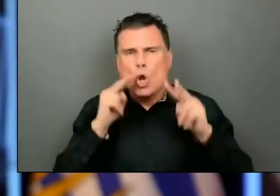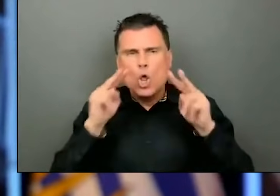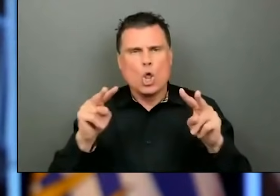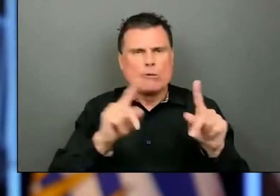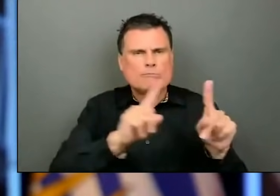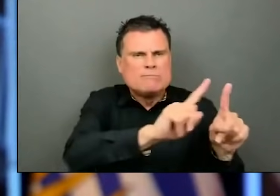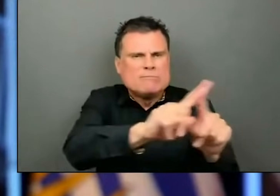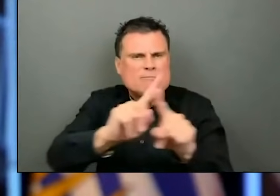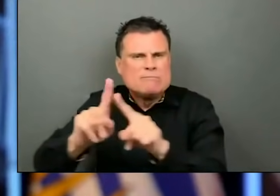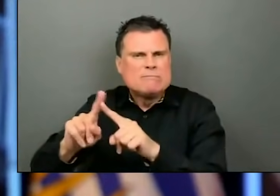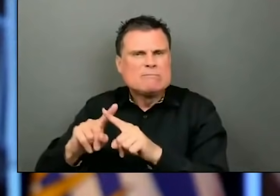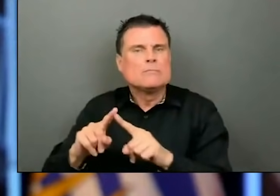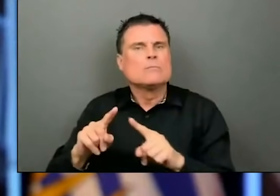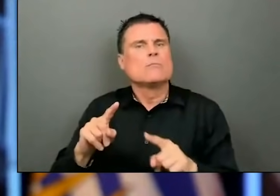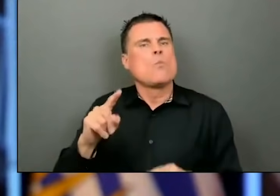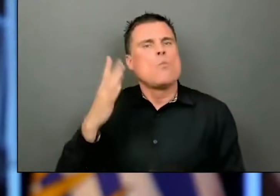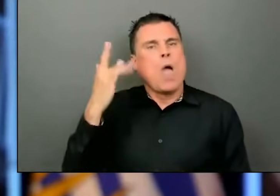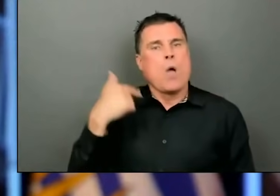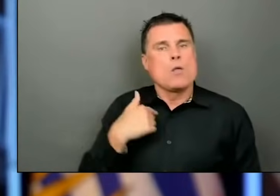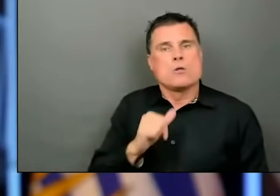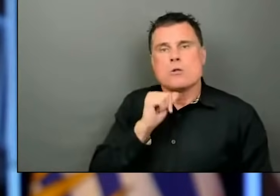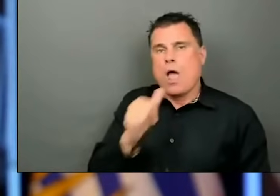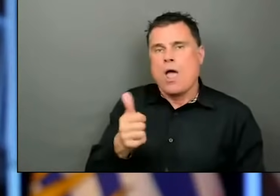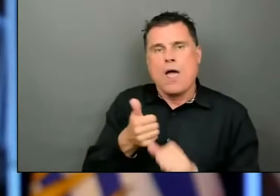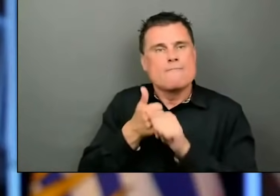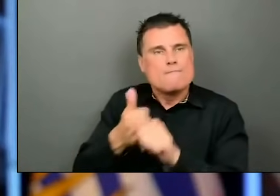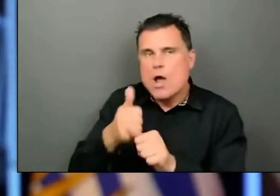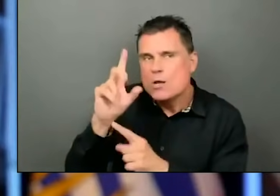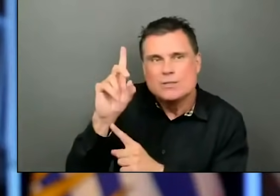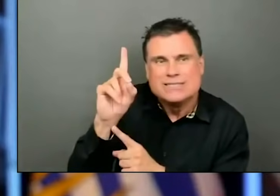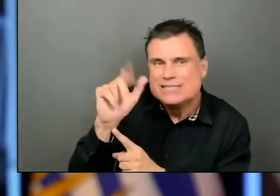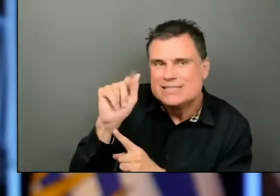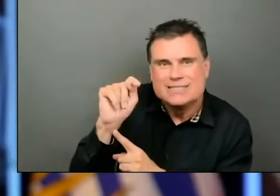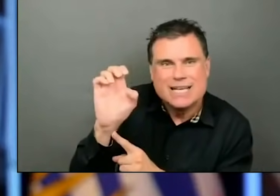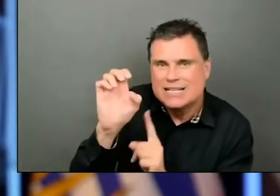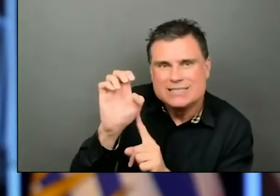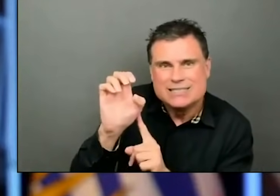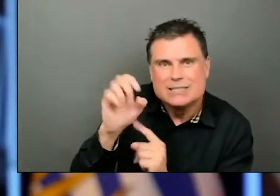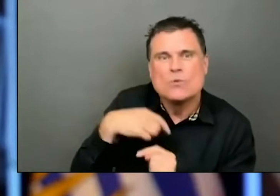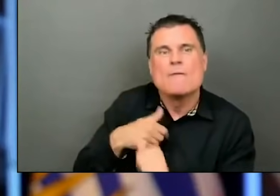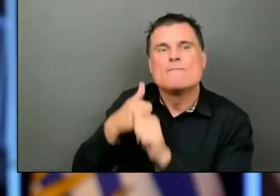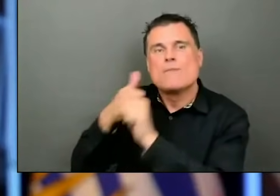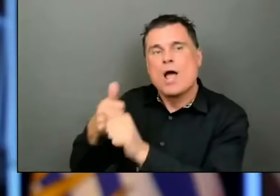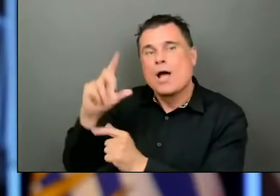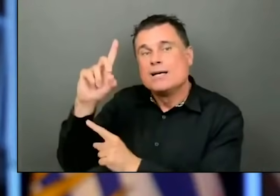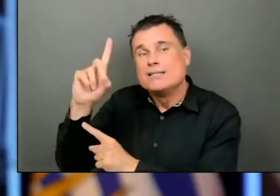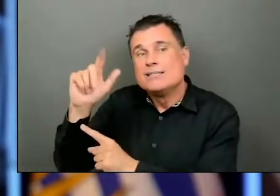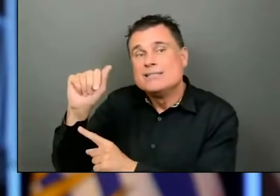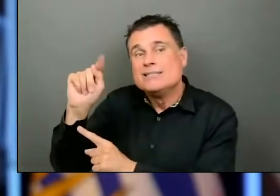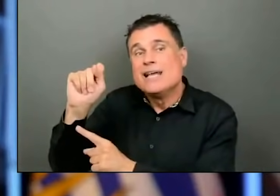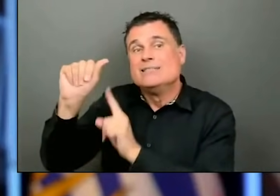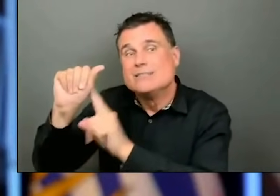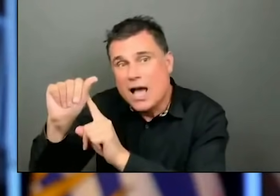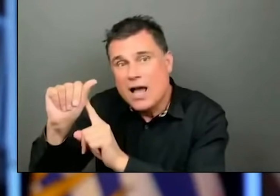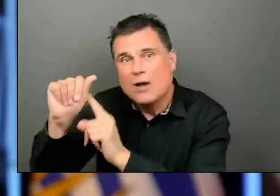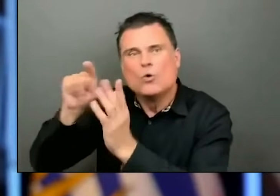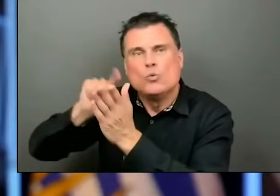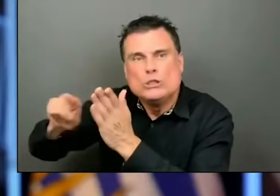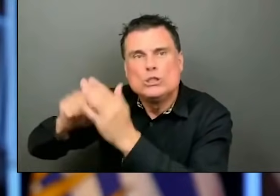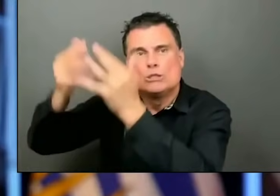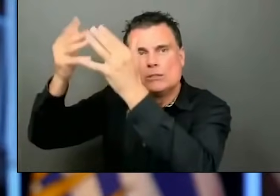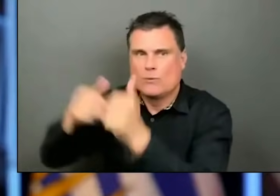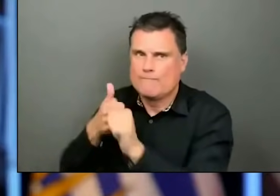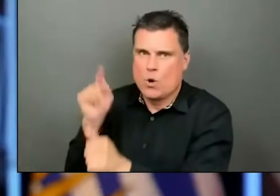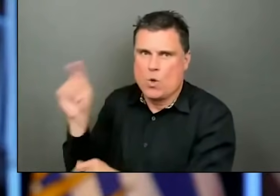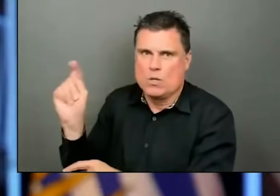data that's helping us make sure that we're doing the right thing. So if we start to see, for example, in the next few weeks that cases are